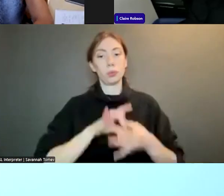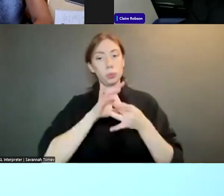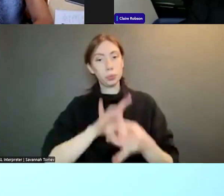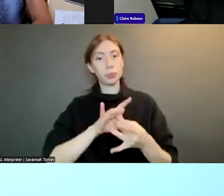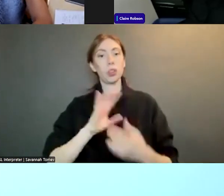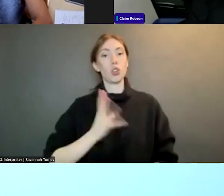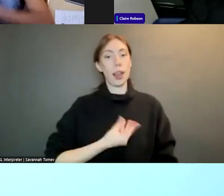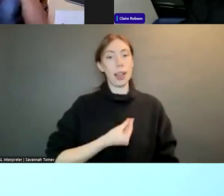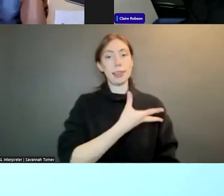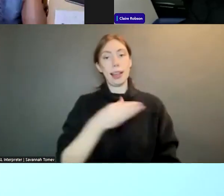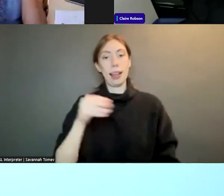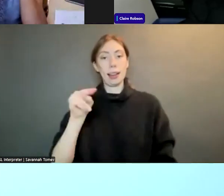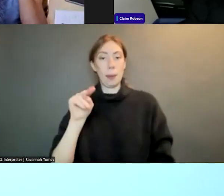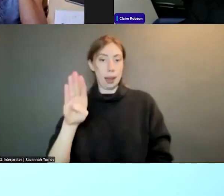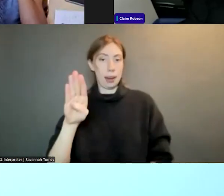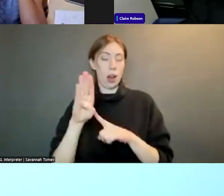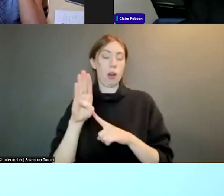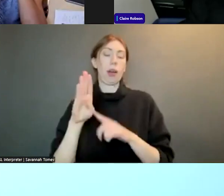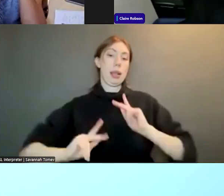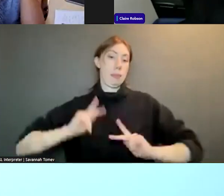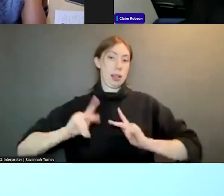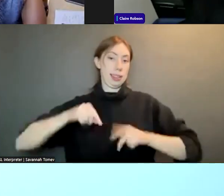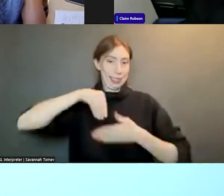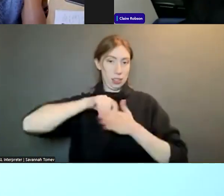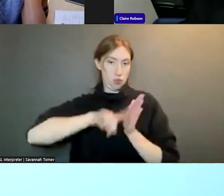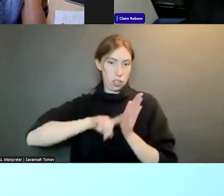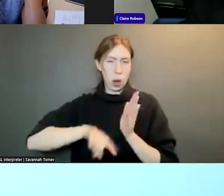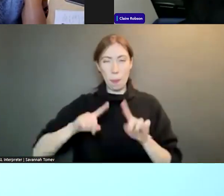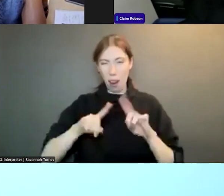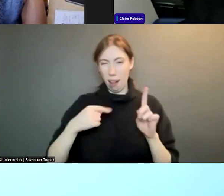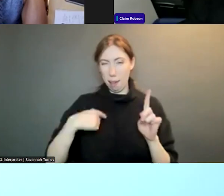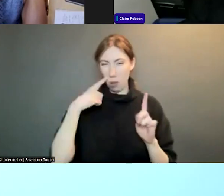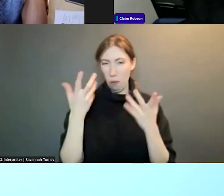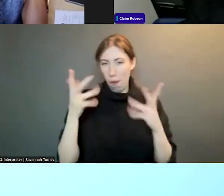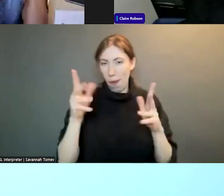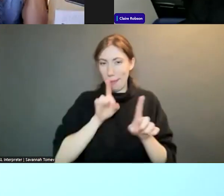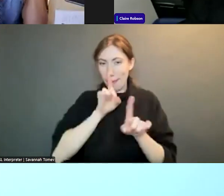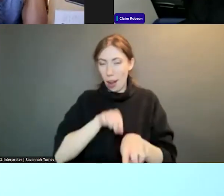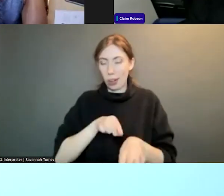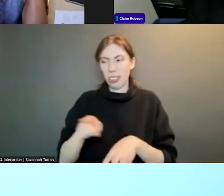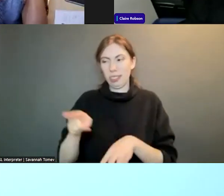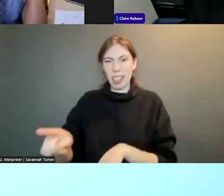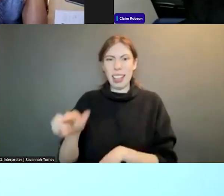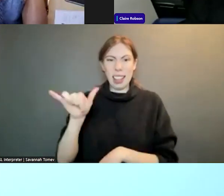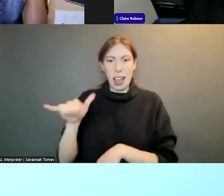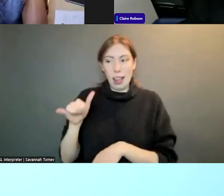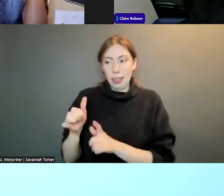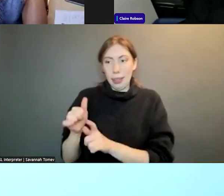But I think you answered that, Gloria, a bit, by saying that the data sample was very small, so you had to group the